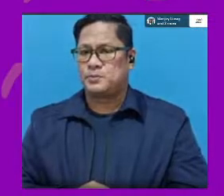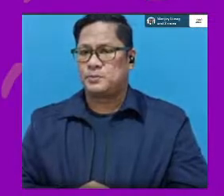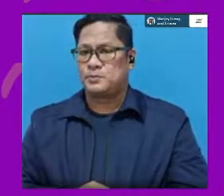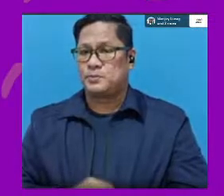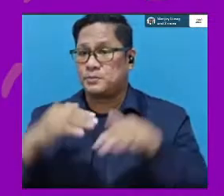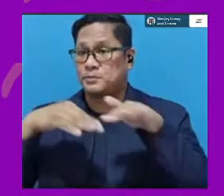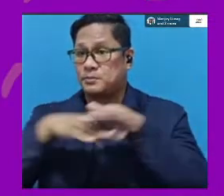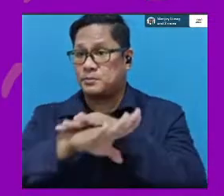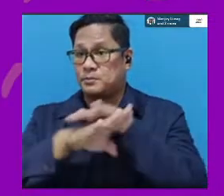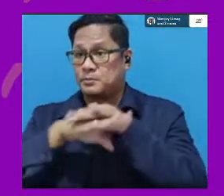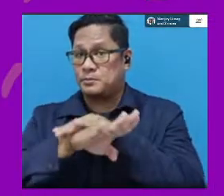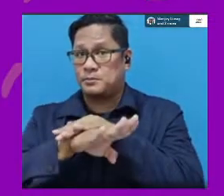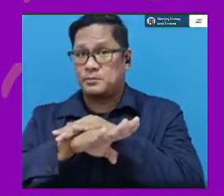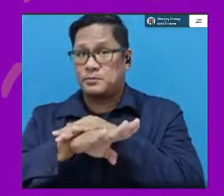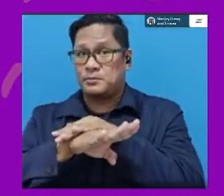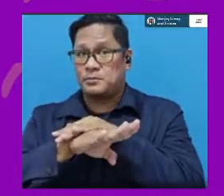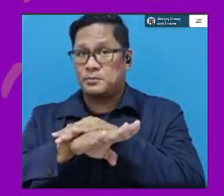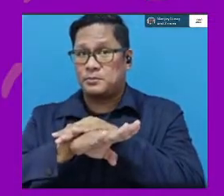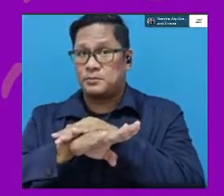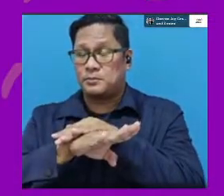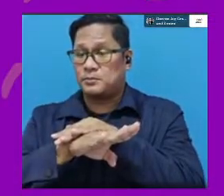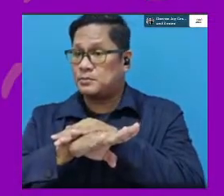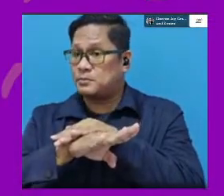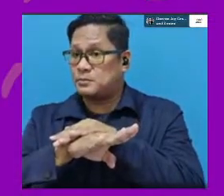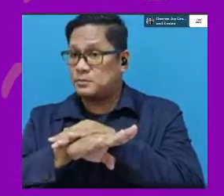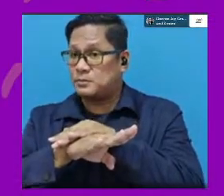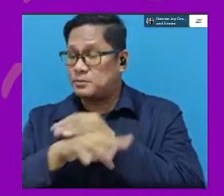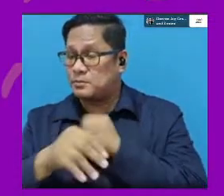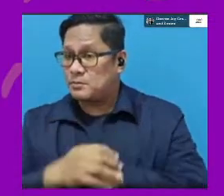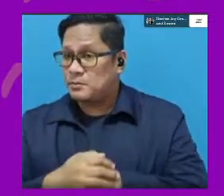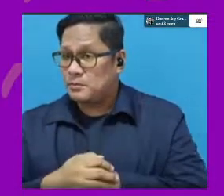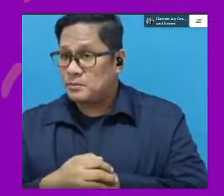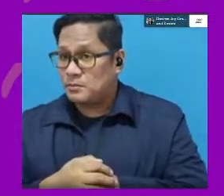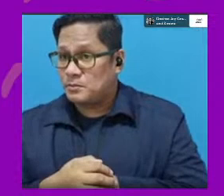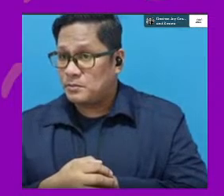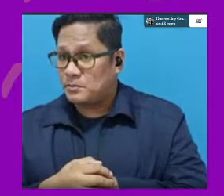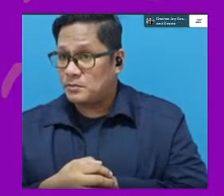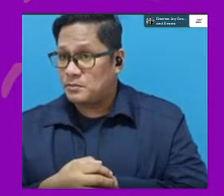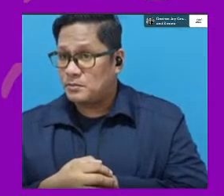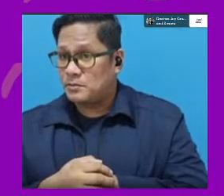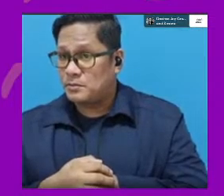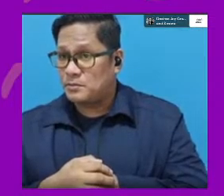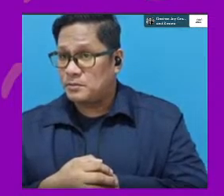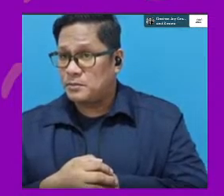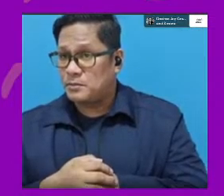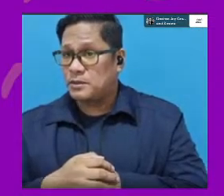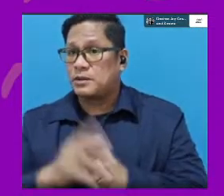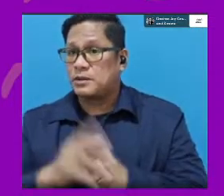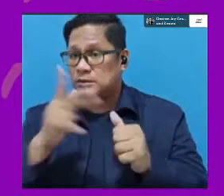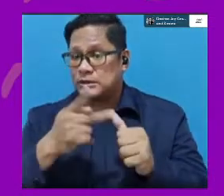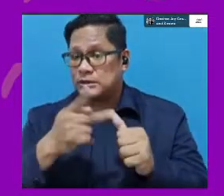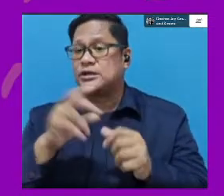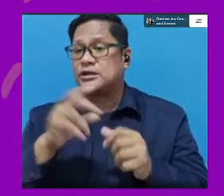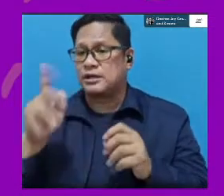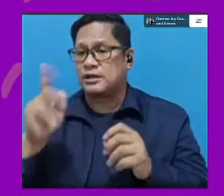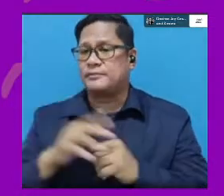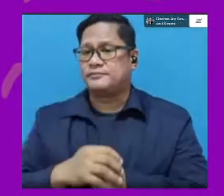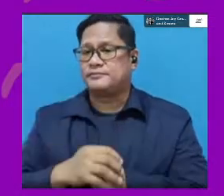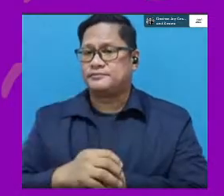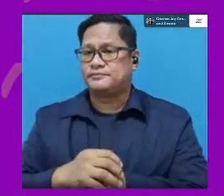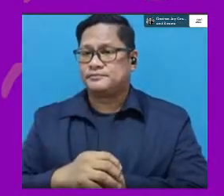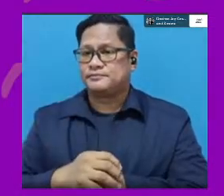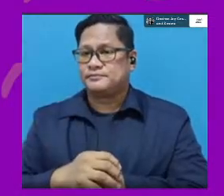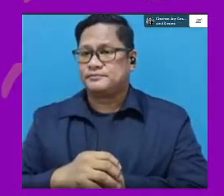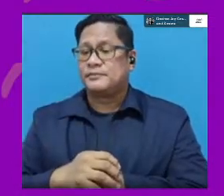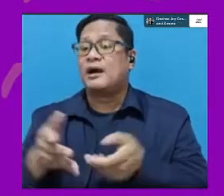access, about the Yes. framework, about the prioritization. So, yeah. okay po. Let me